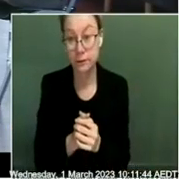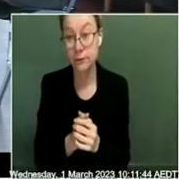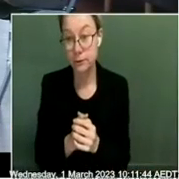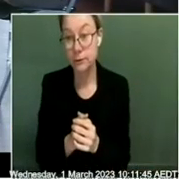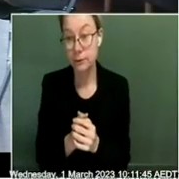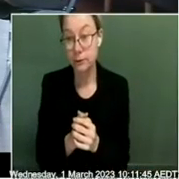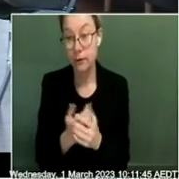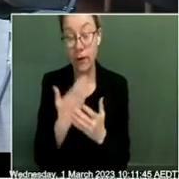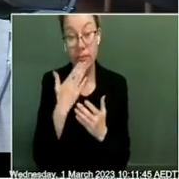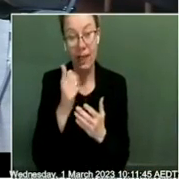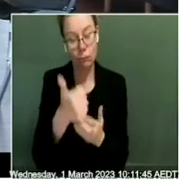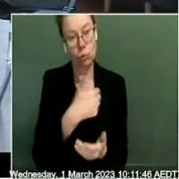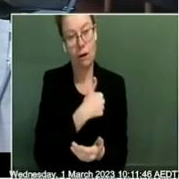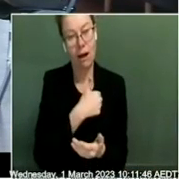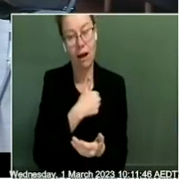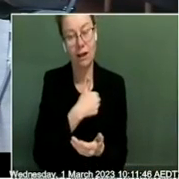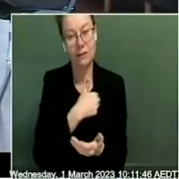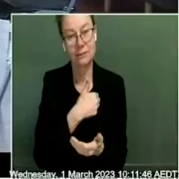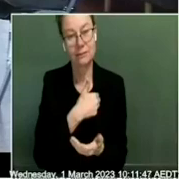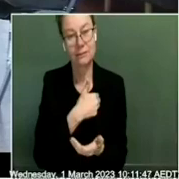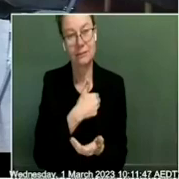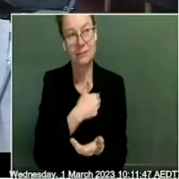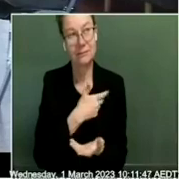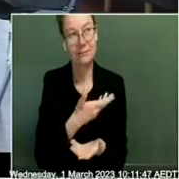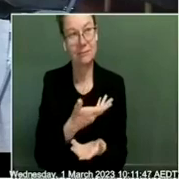spirit having us here today.